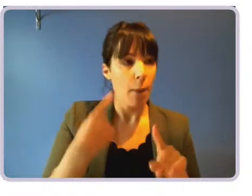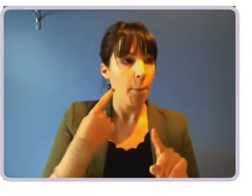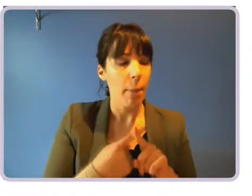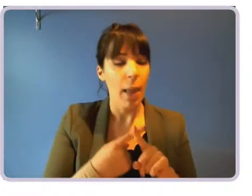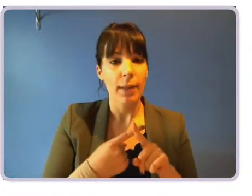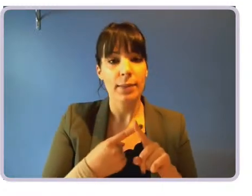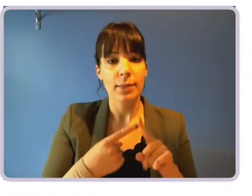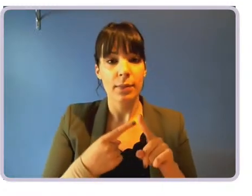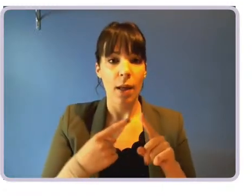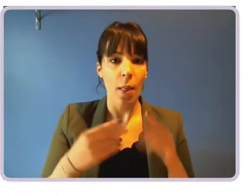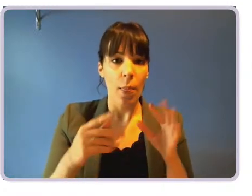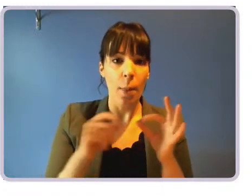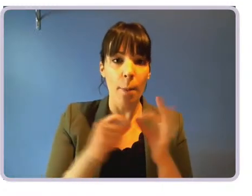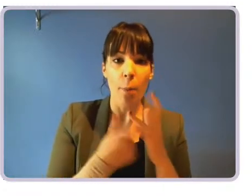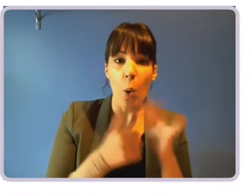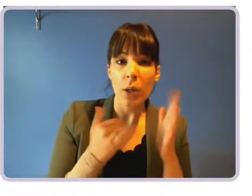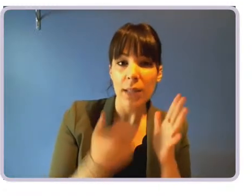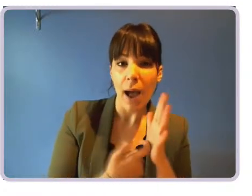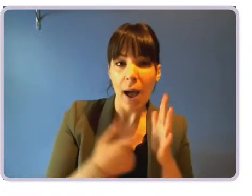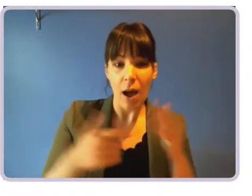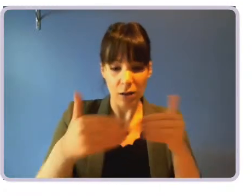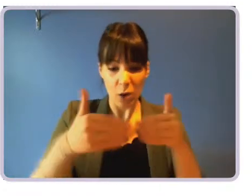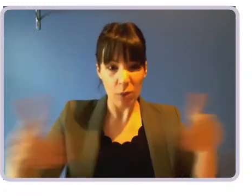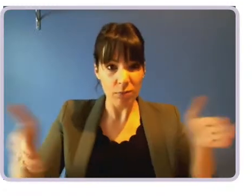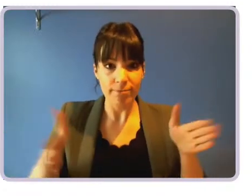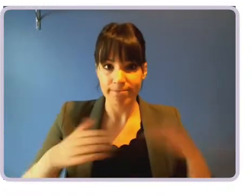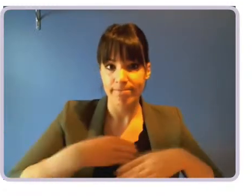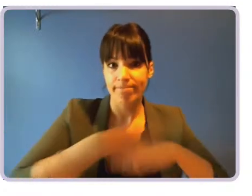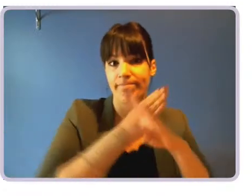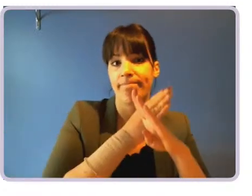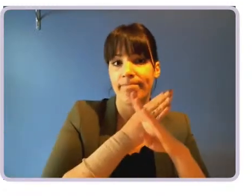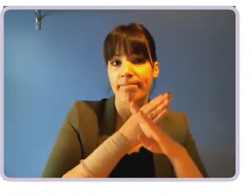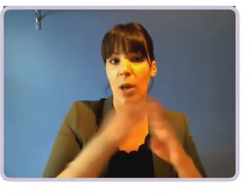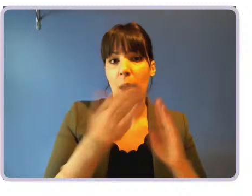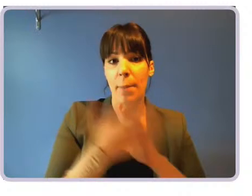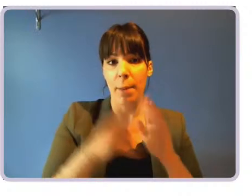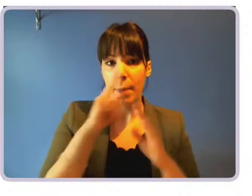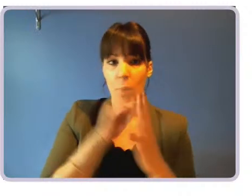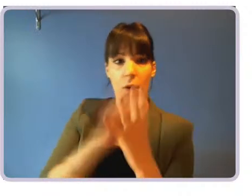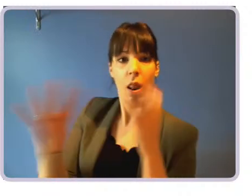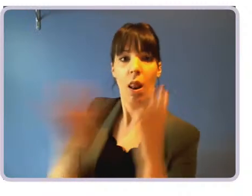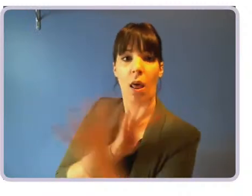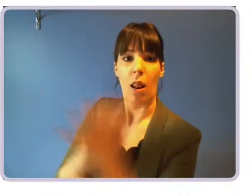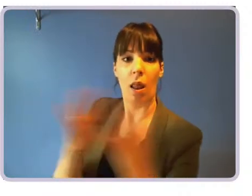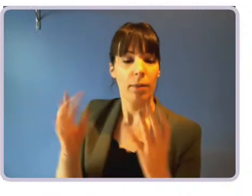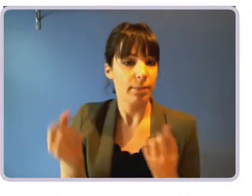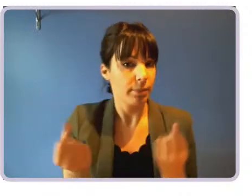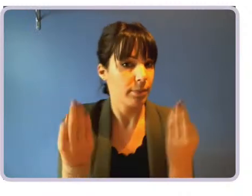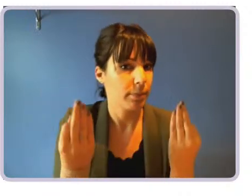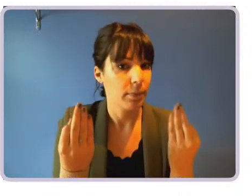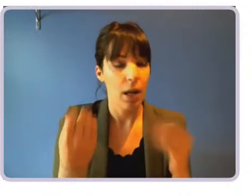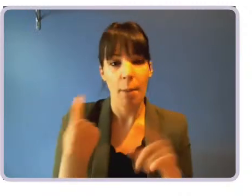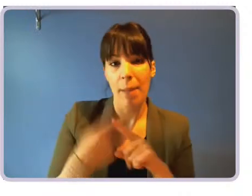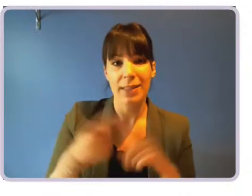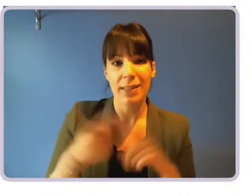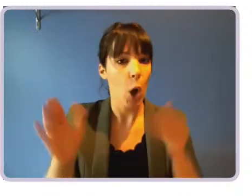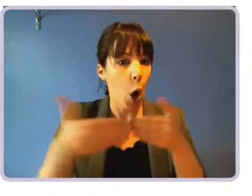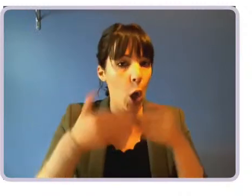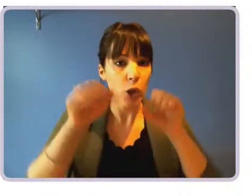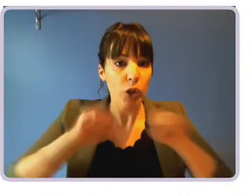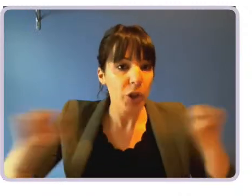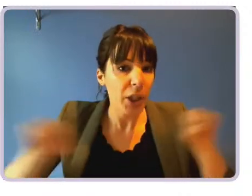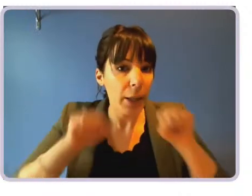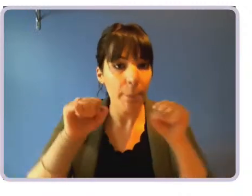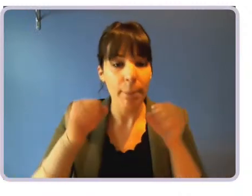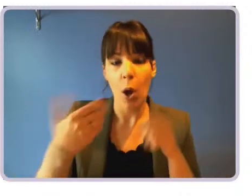of things like schools, gyms, workplaces. We have, as we've all learnt, strict infection control